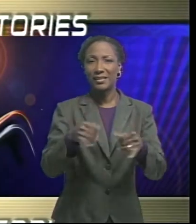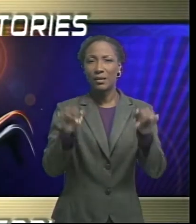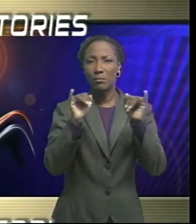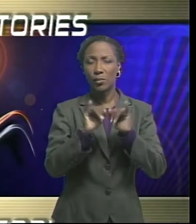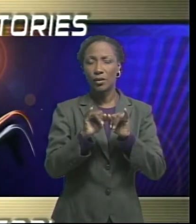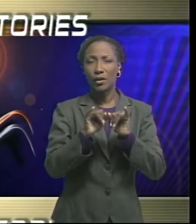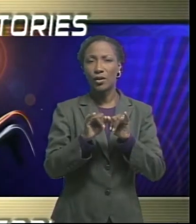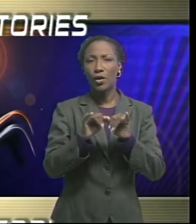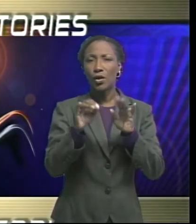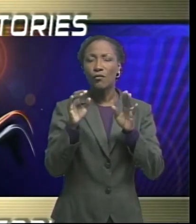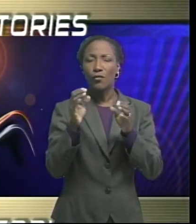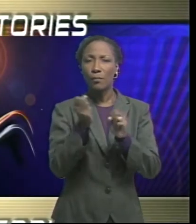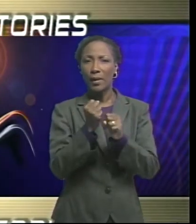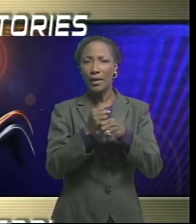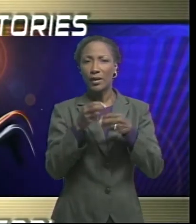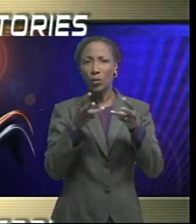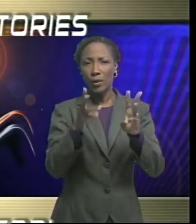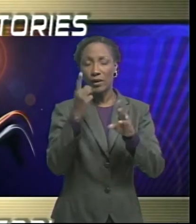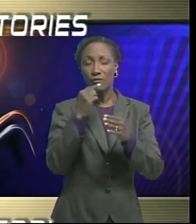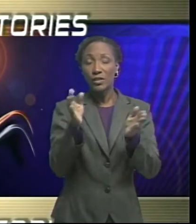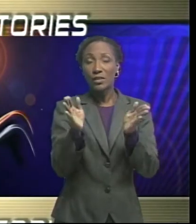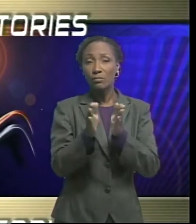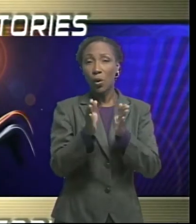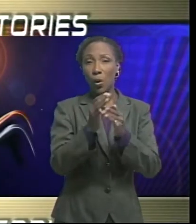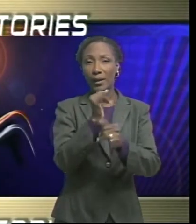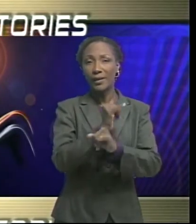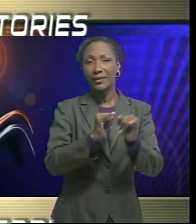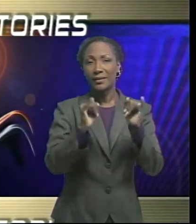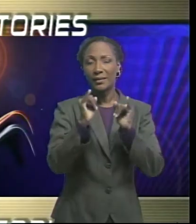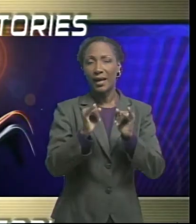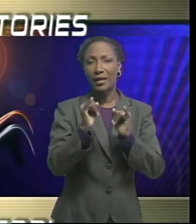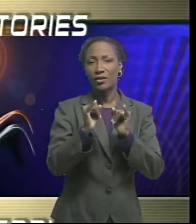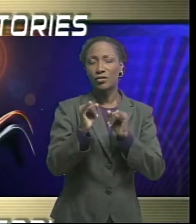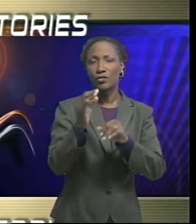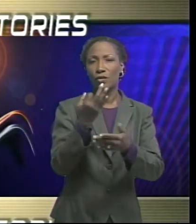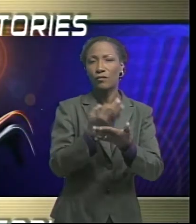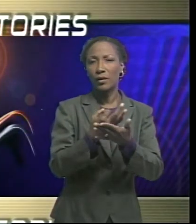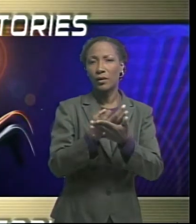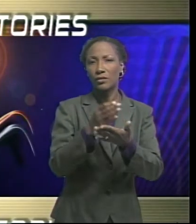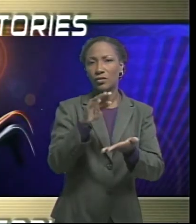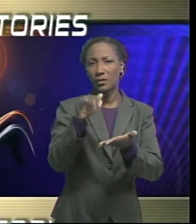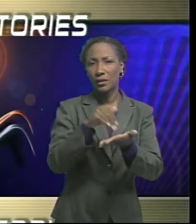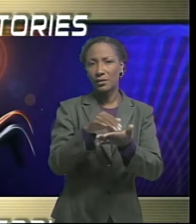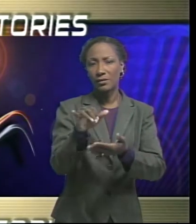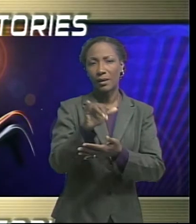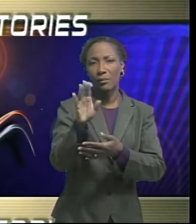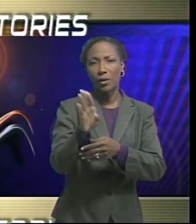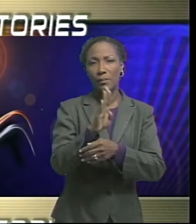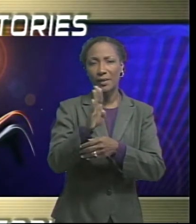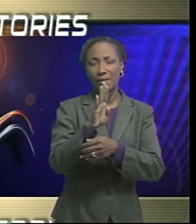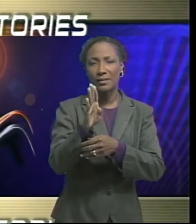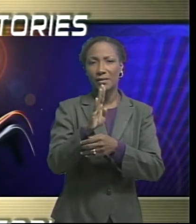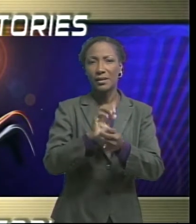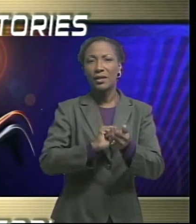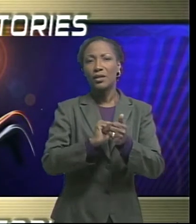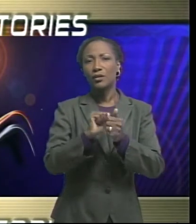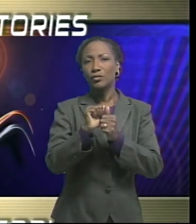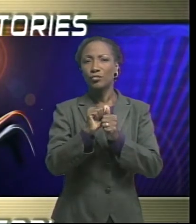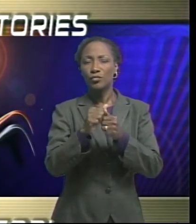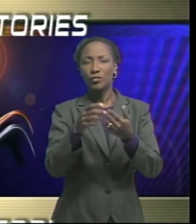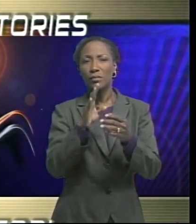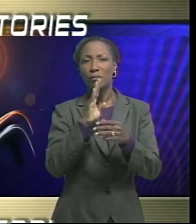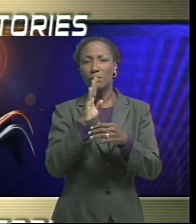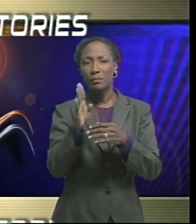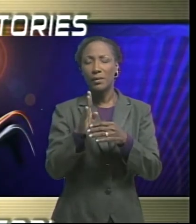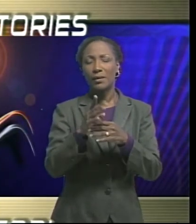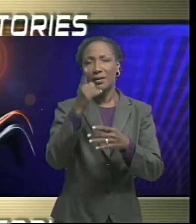opening an avenue for small international financial centers like Barbados to participate in the process of decision-making